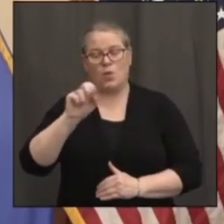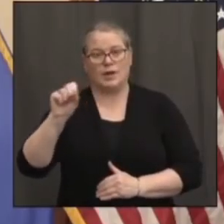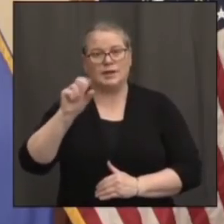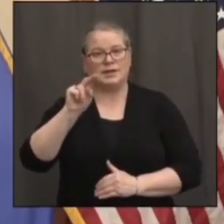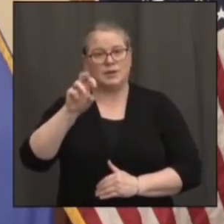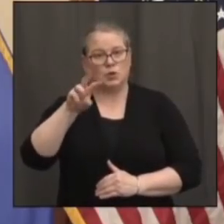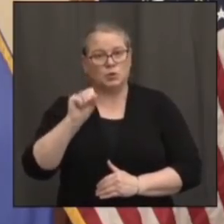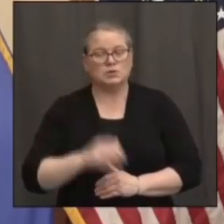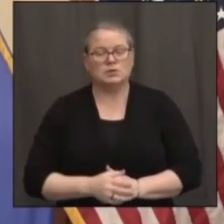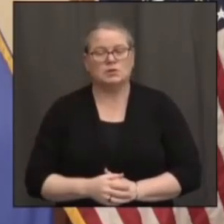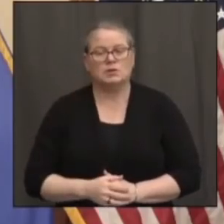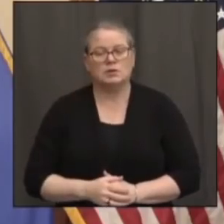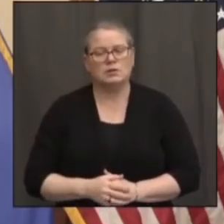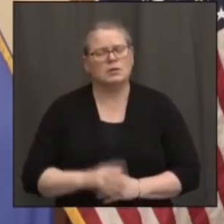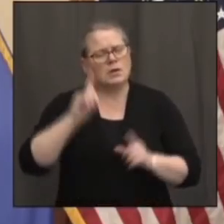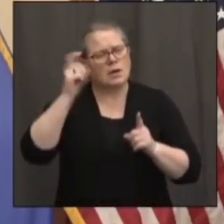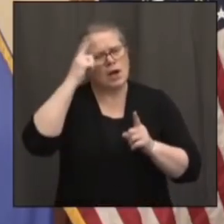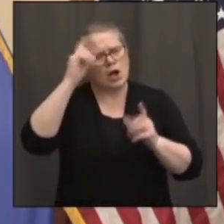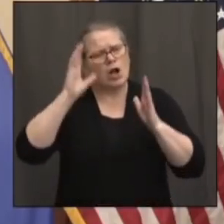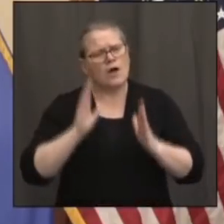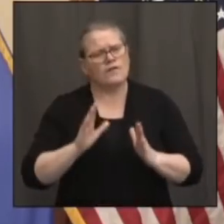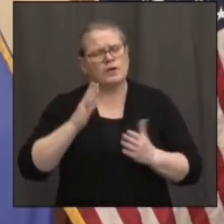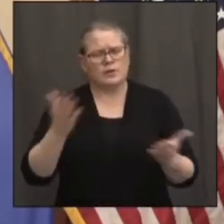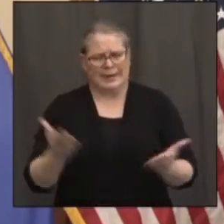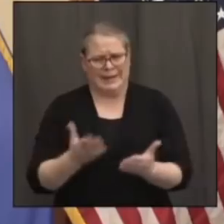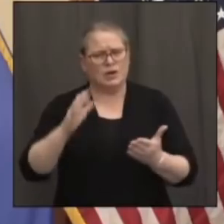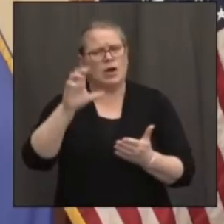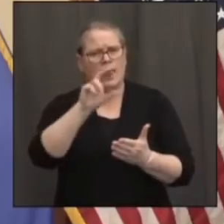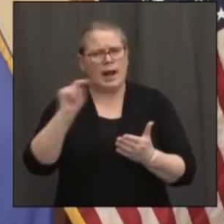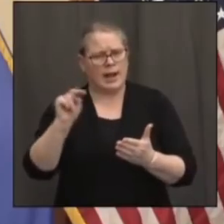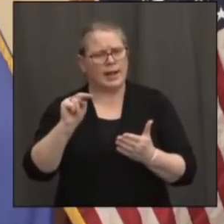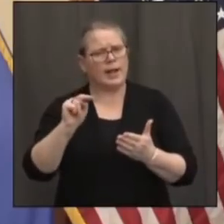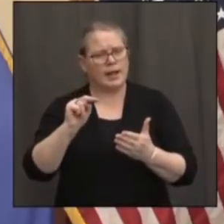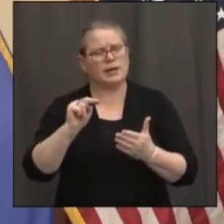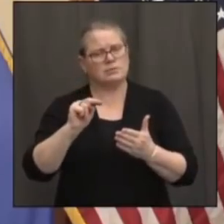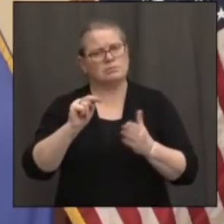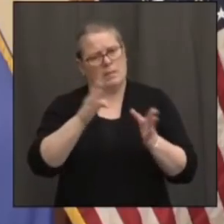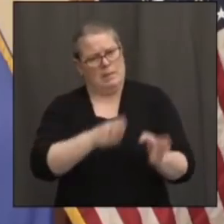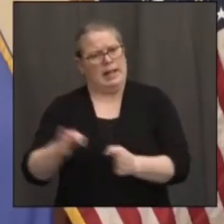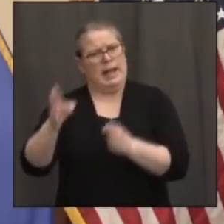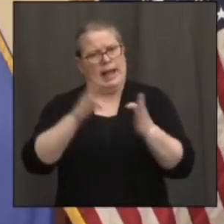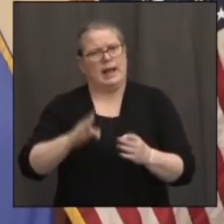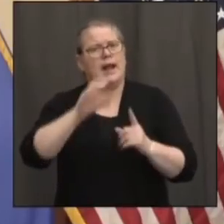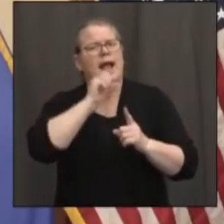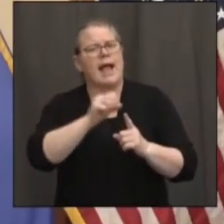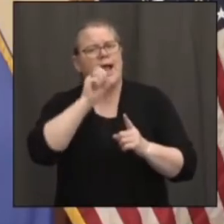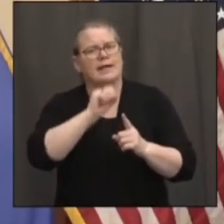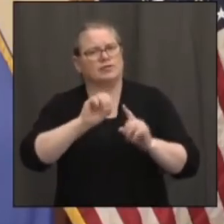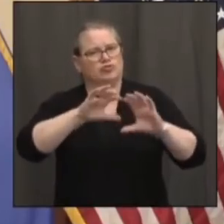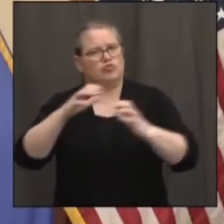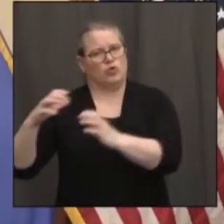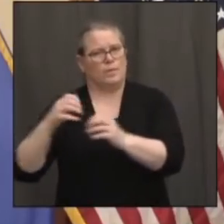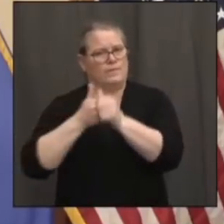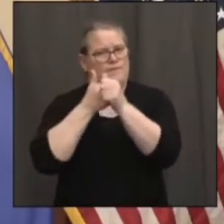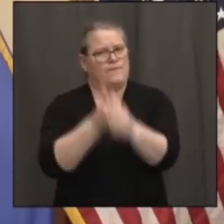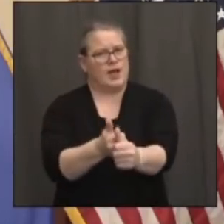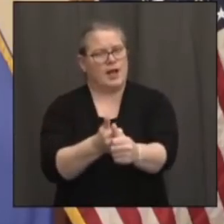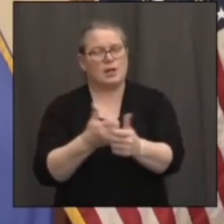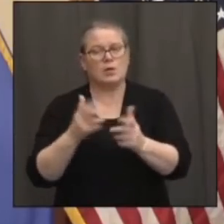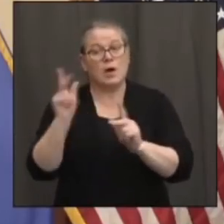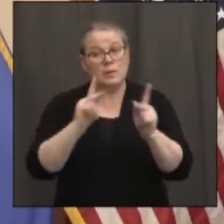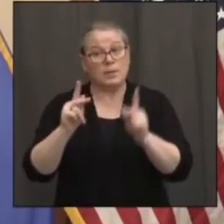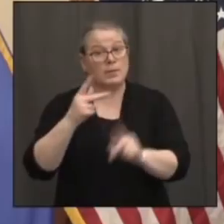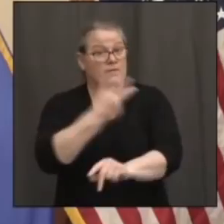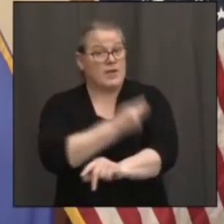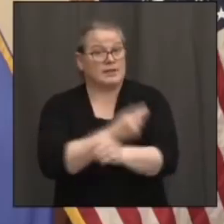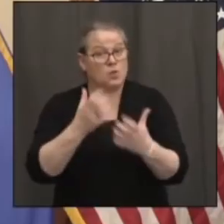in an effort to accommodate everyone who does want a vaccine, you indicated that speed is really going to be crucial going forward. So I wanted